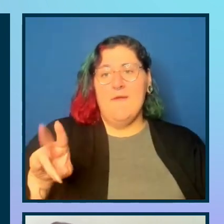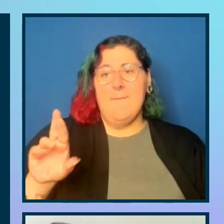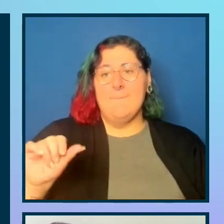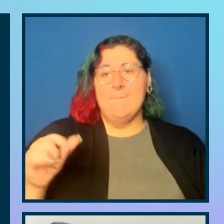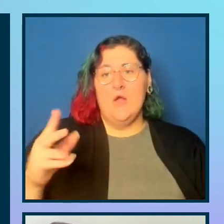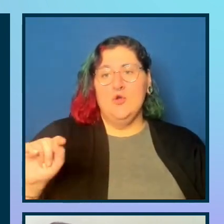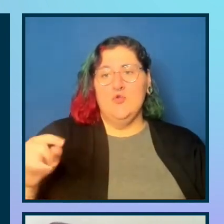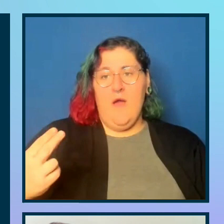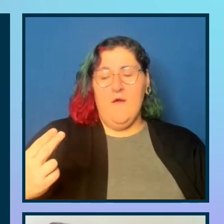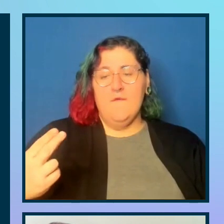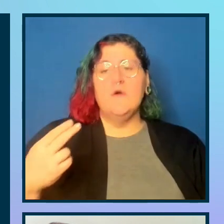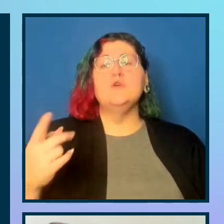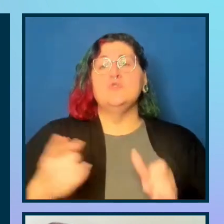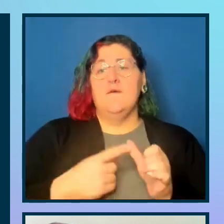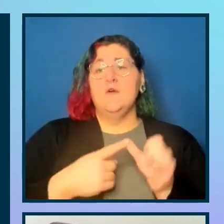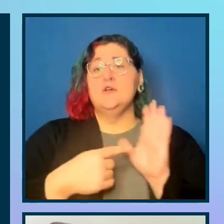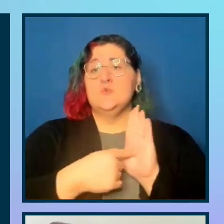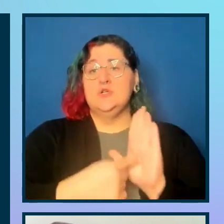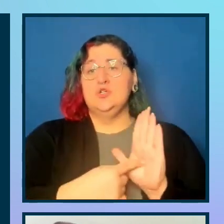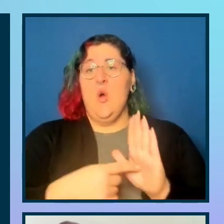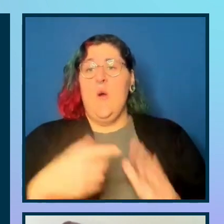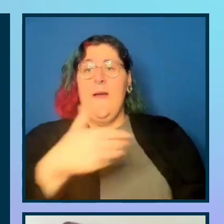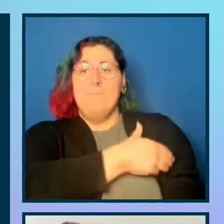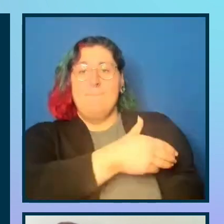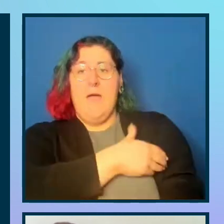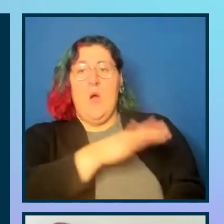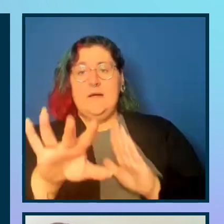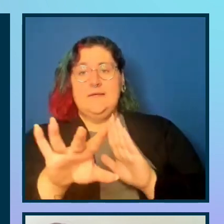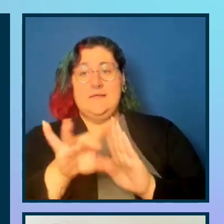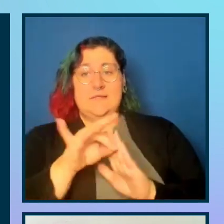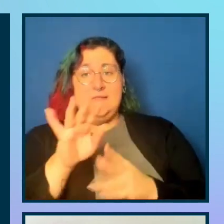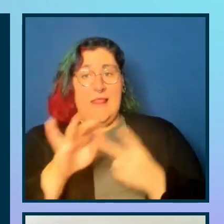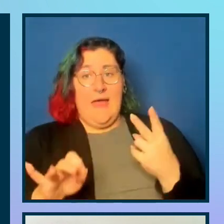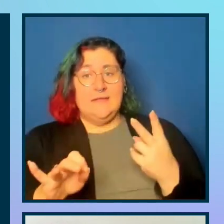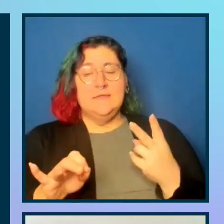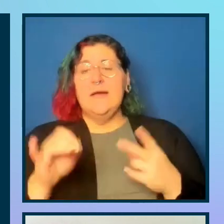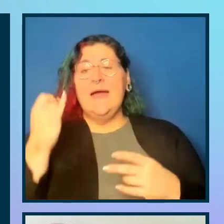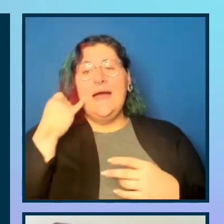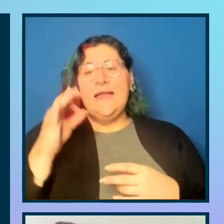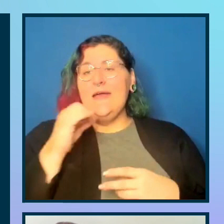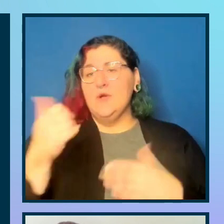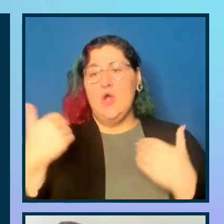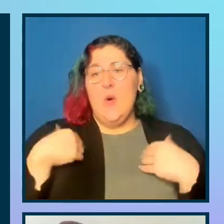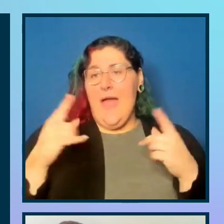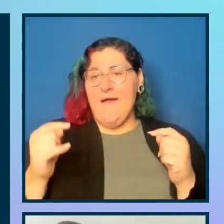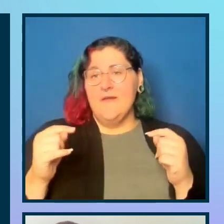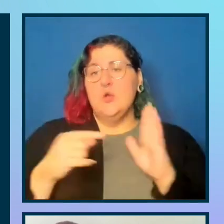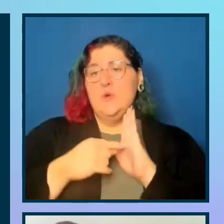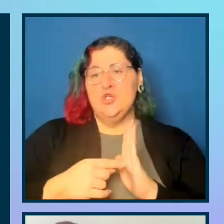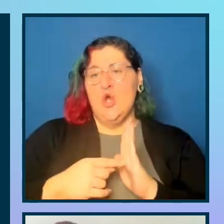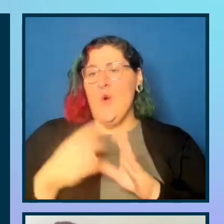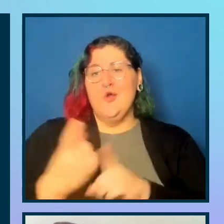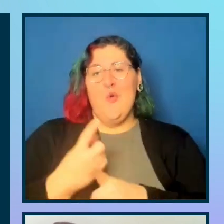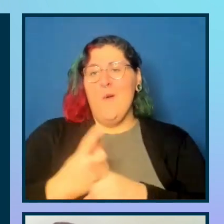select, and then the other one is if we don't have it, then we just show the normal bolded text. So